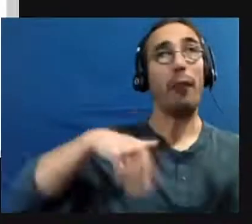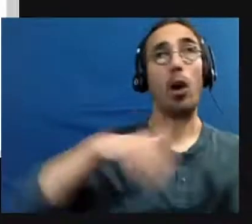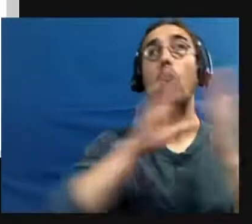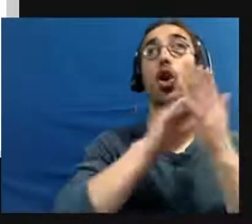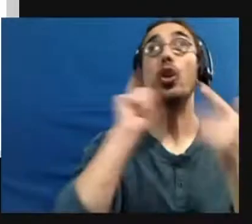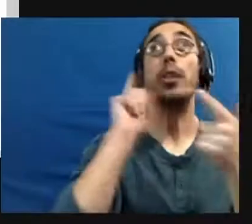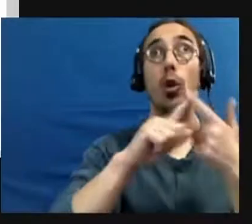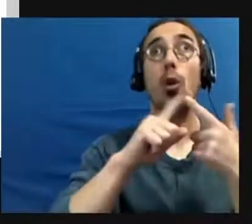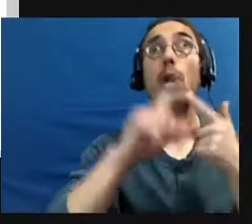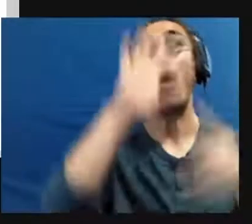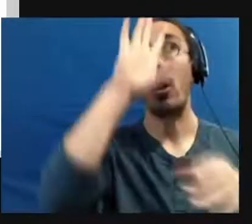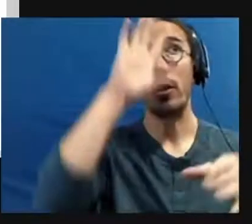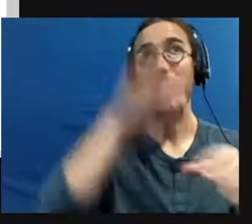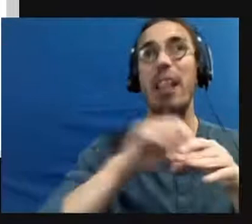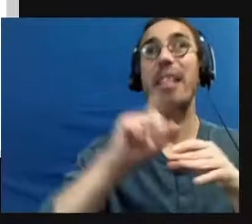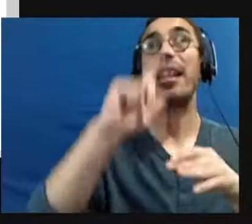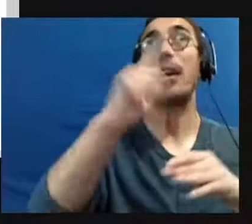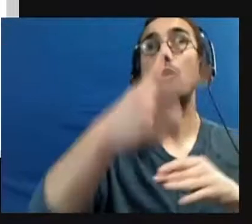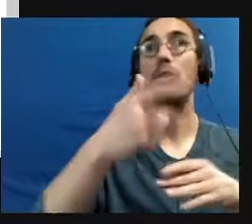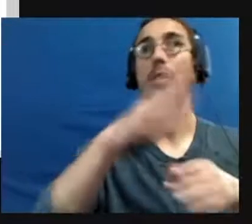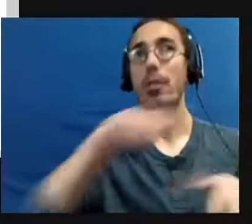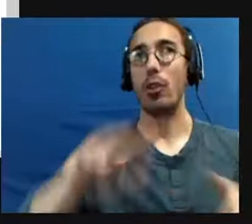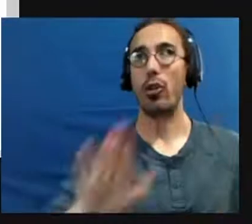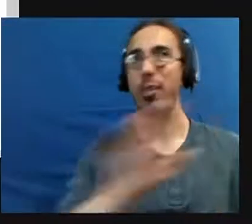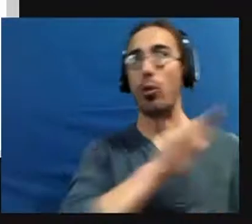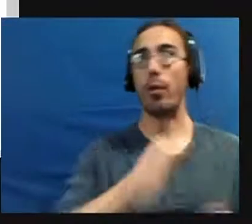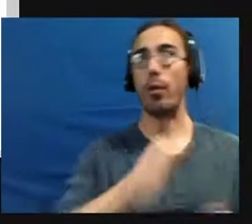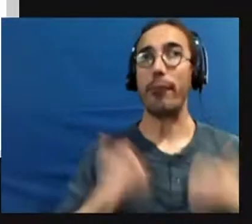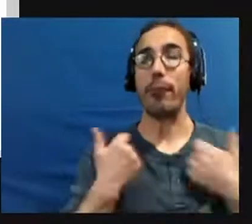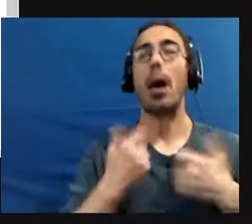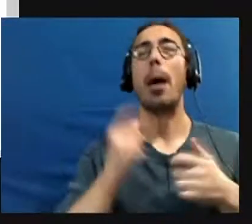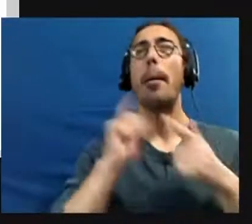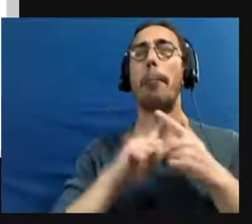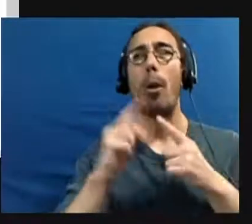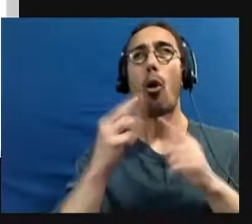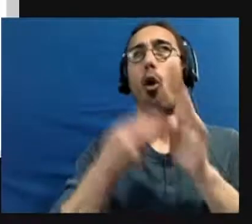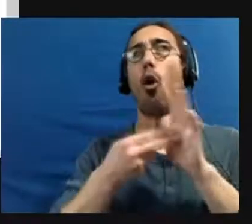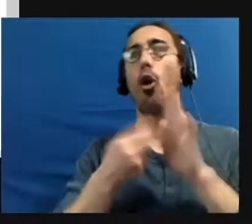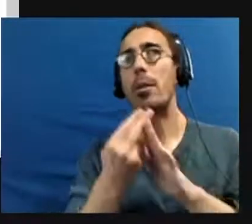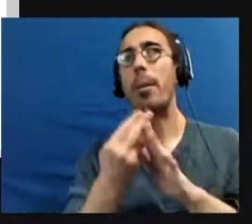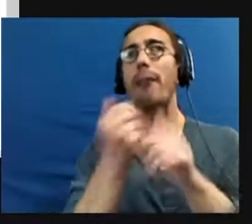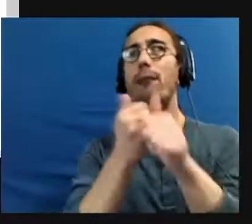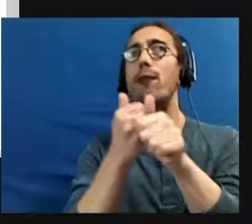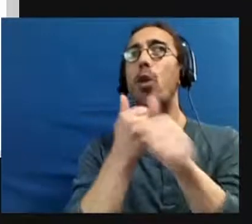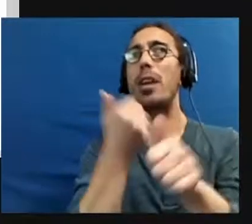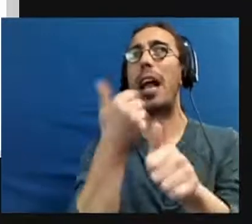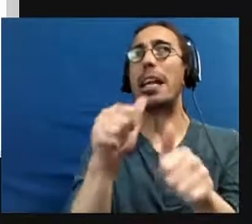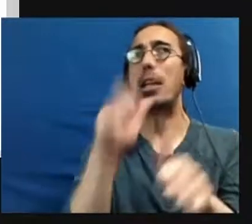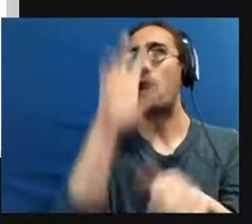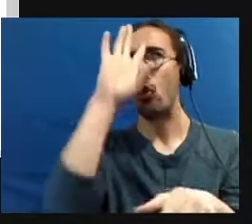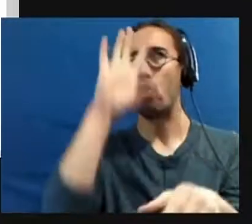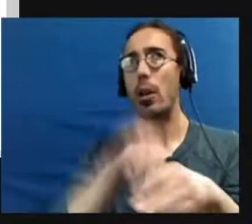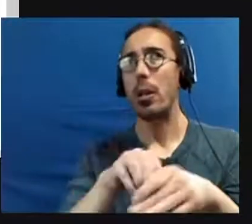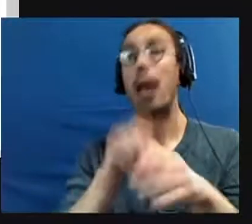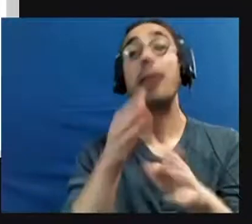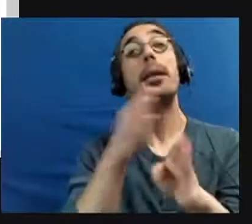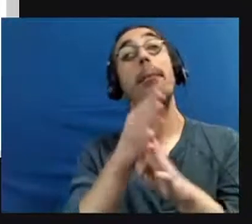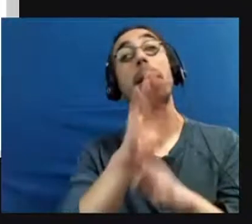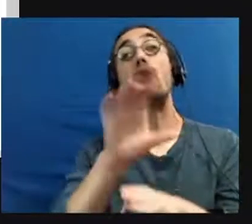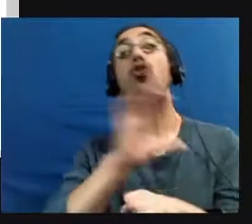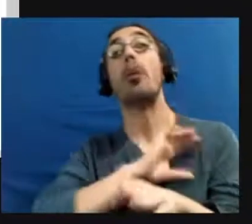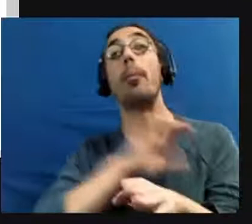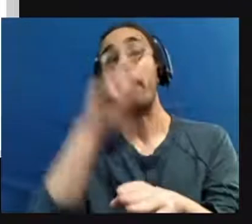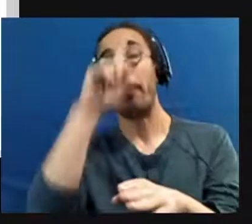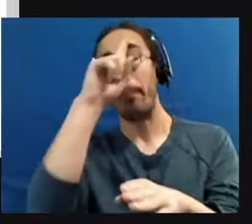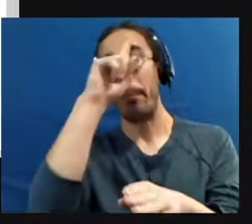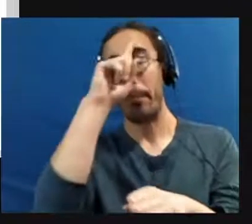life. To be honest, I just kind of avoid anything that has an autistic character as a main character because I've defaulted to